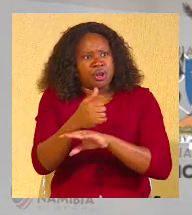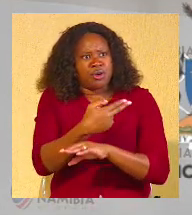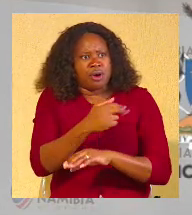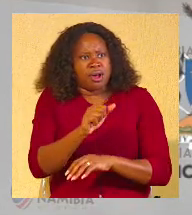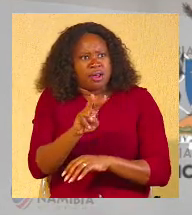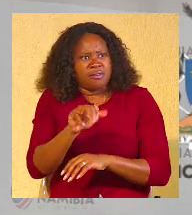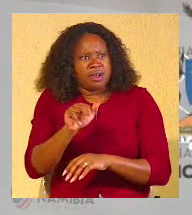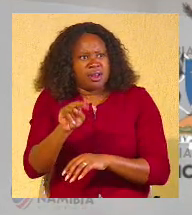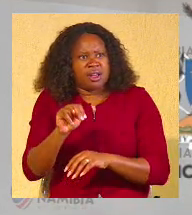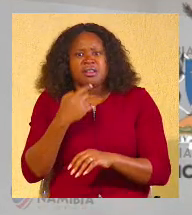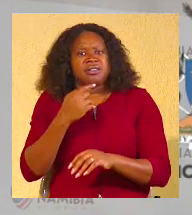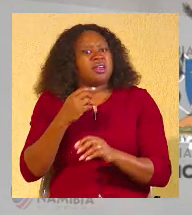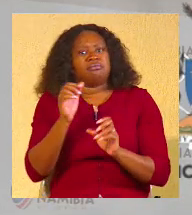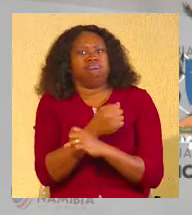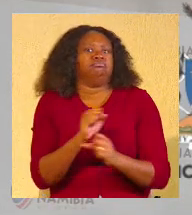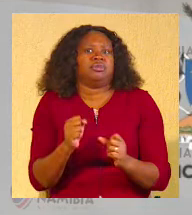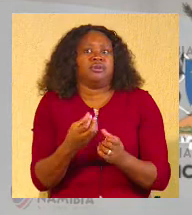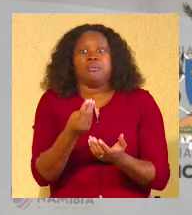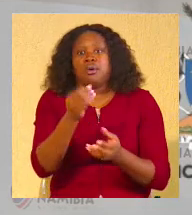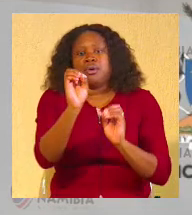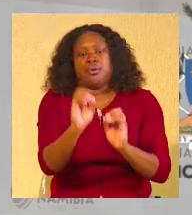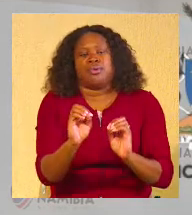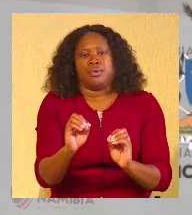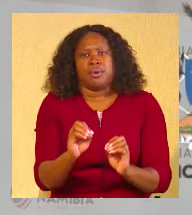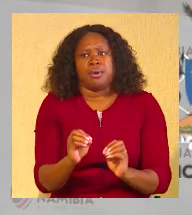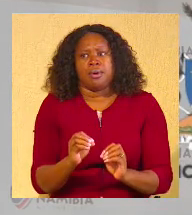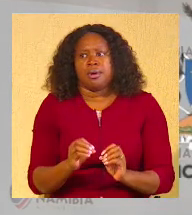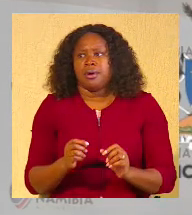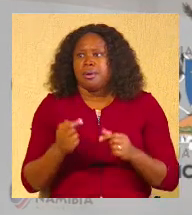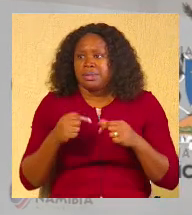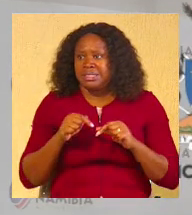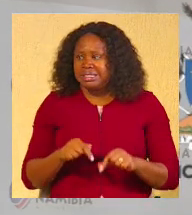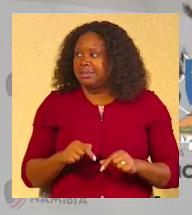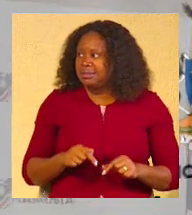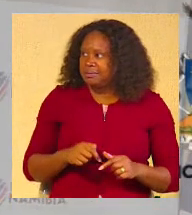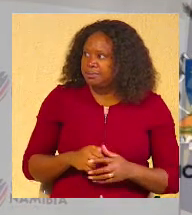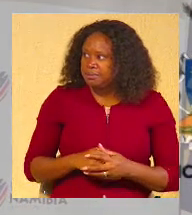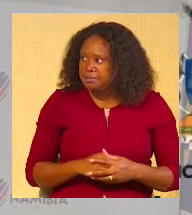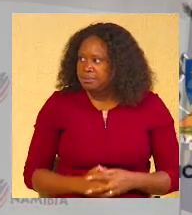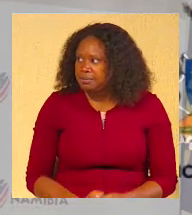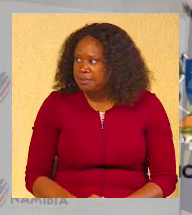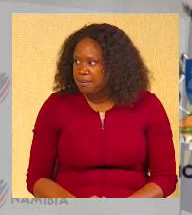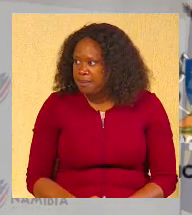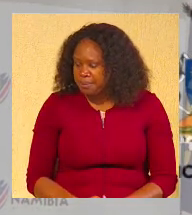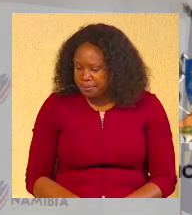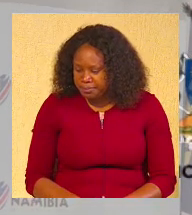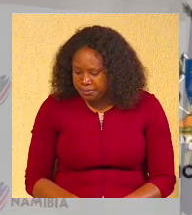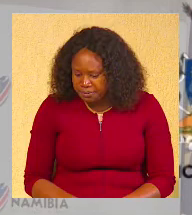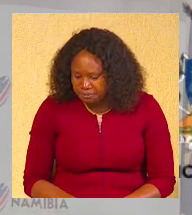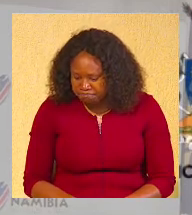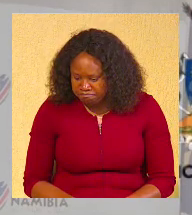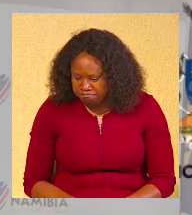told, they were turned back that no, there was no fund. But now if I listen there, the panel, one of the panels